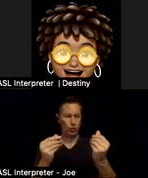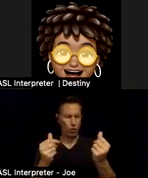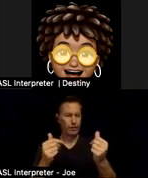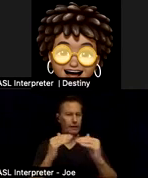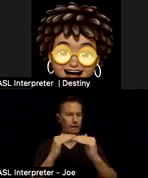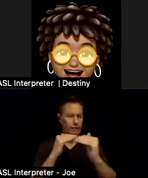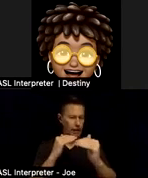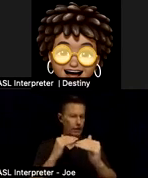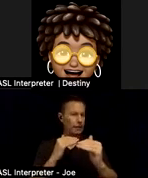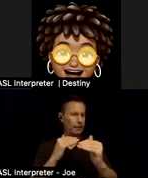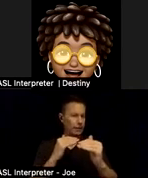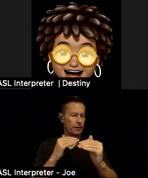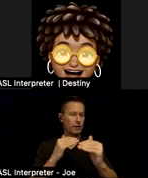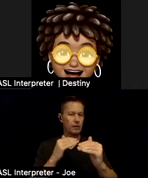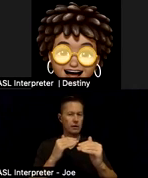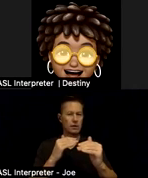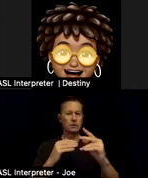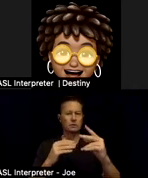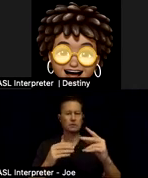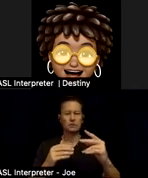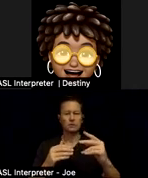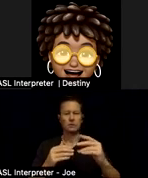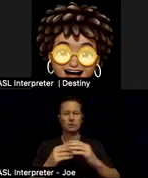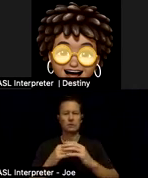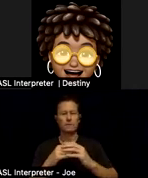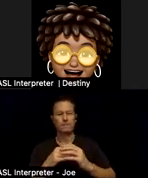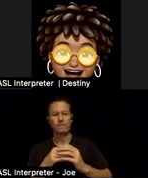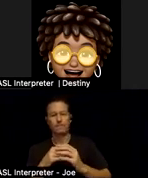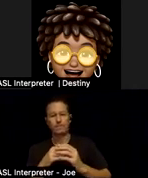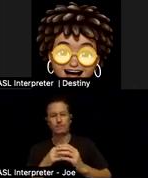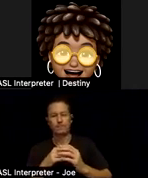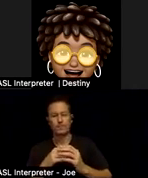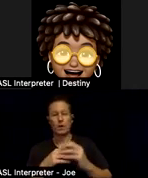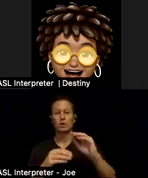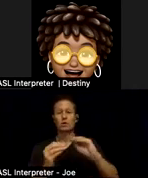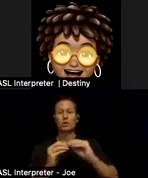of the following surfaces will the VHB bond not set?